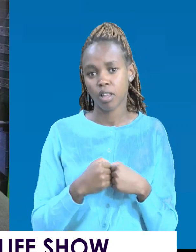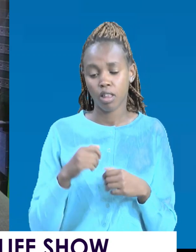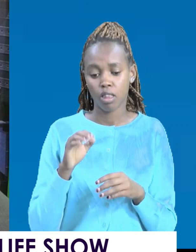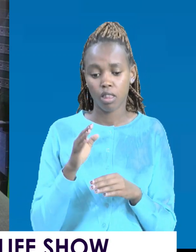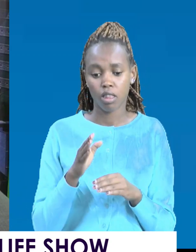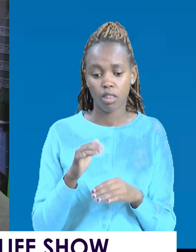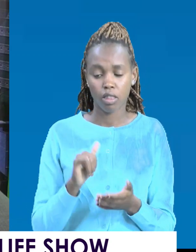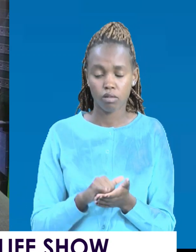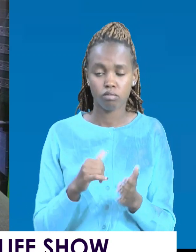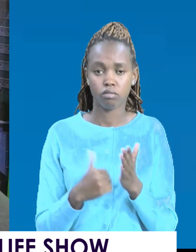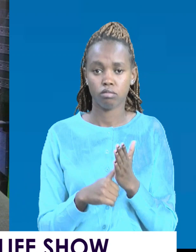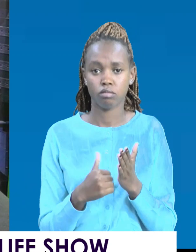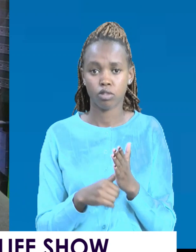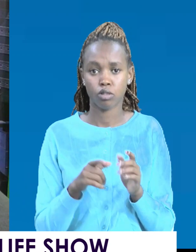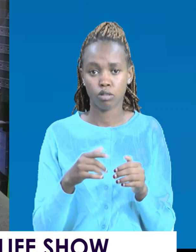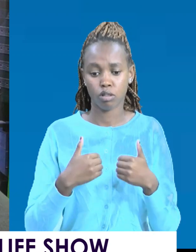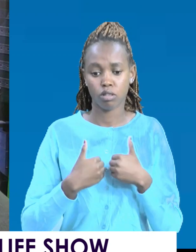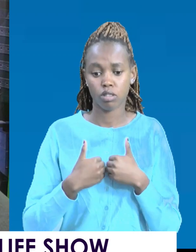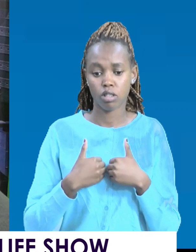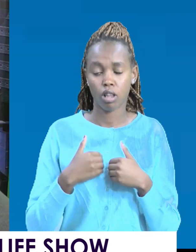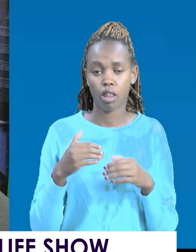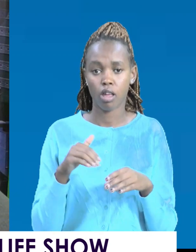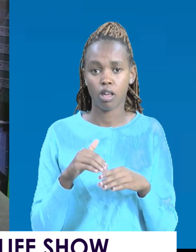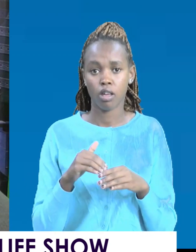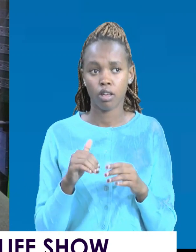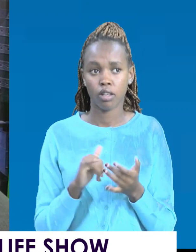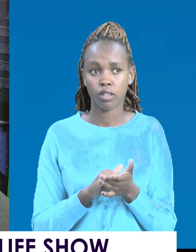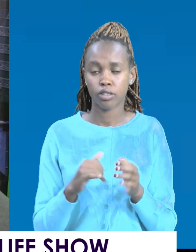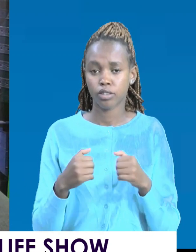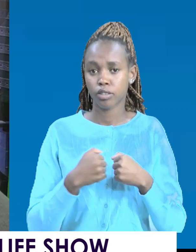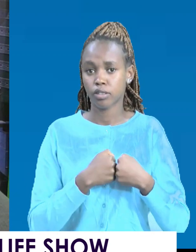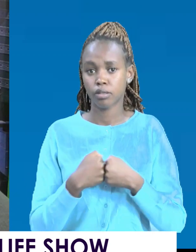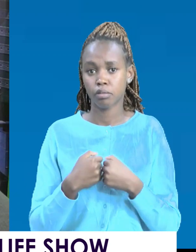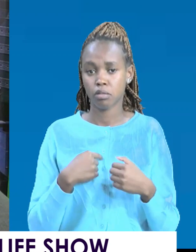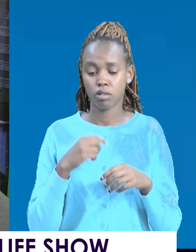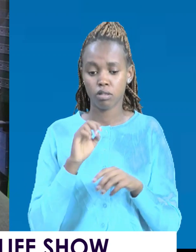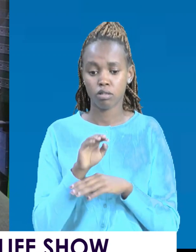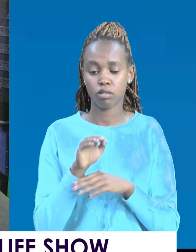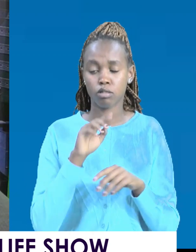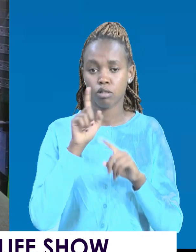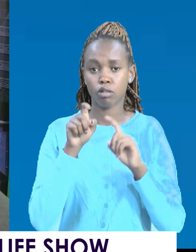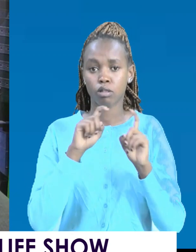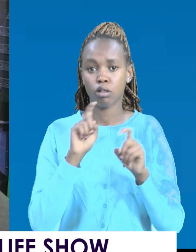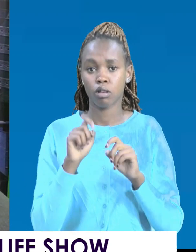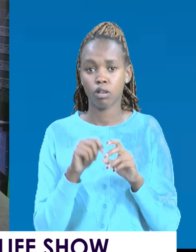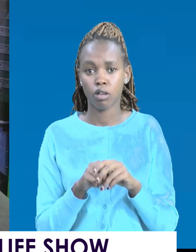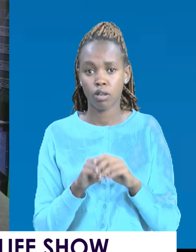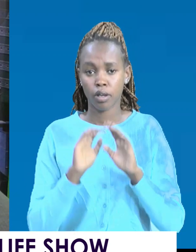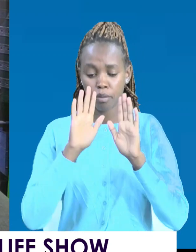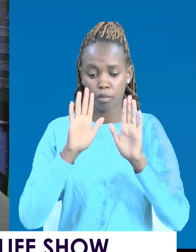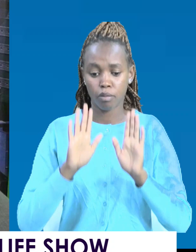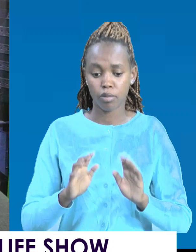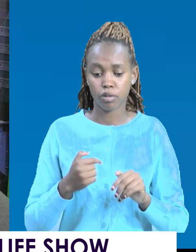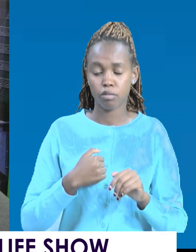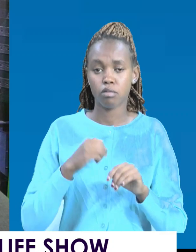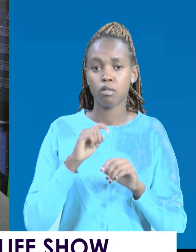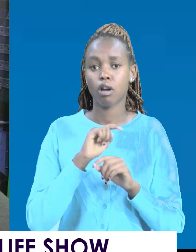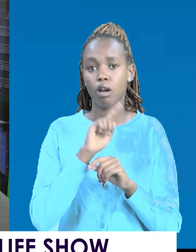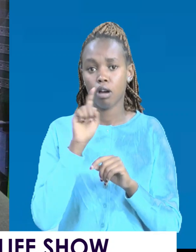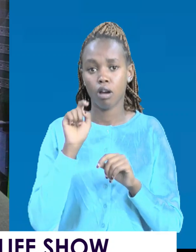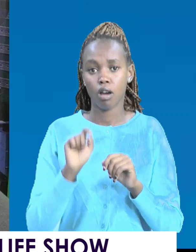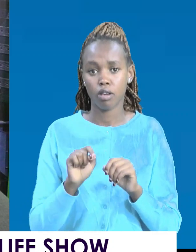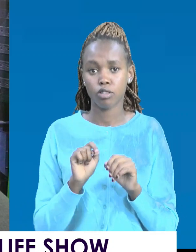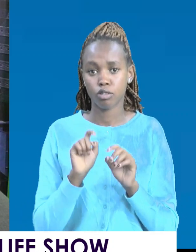problem, that is your challenge, I want to ask you a question. It is key for me to ask you a